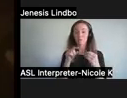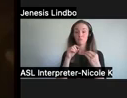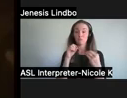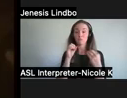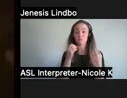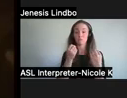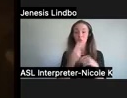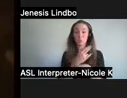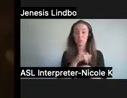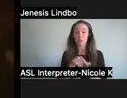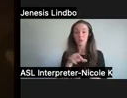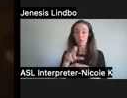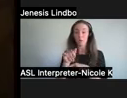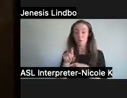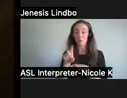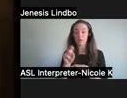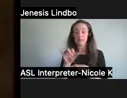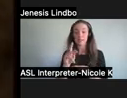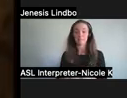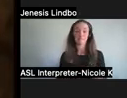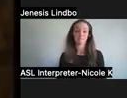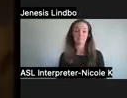holes and moving the joystick on the device.